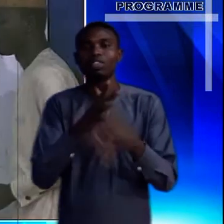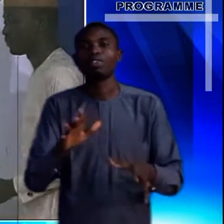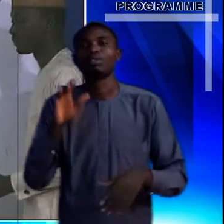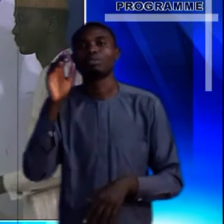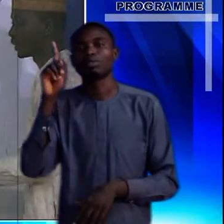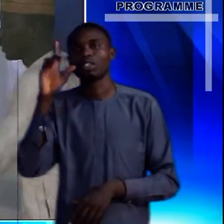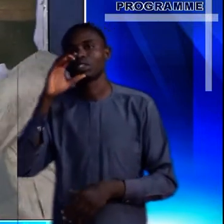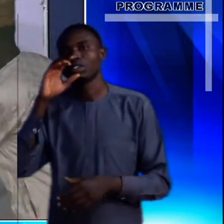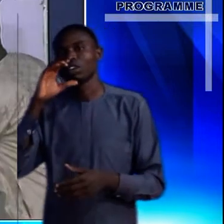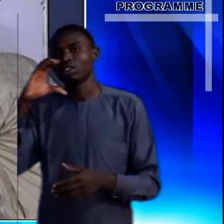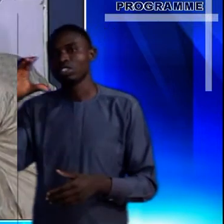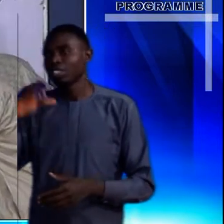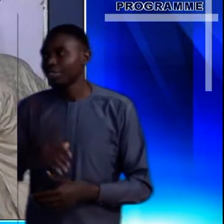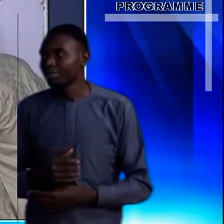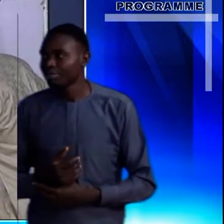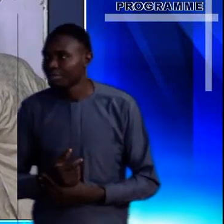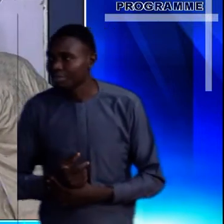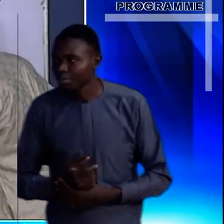table,